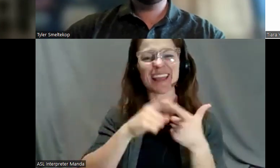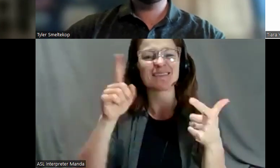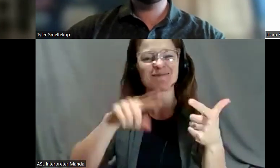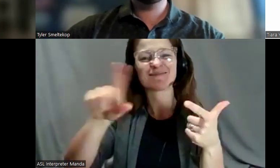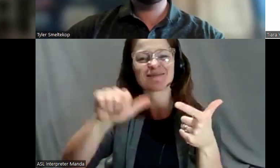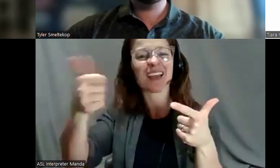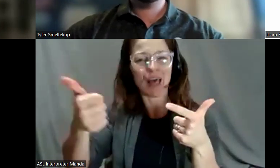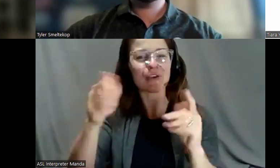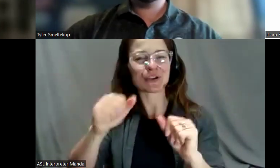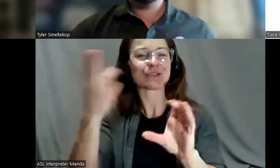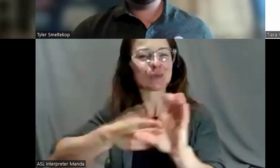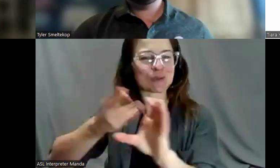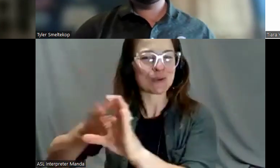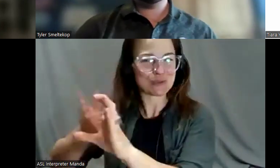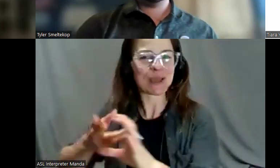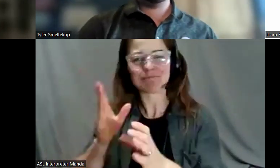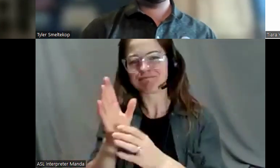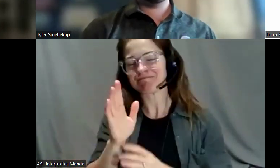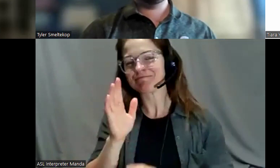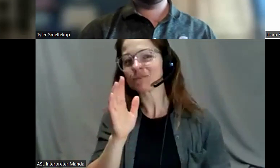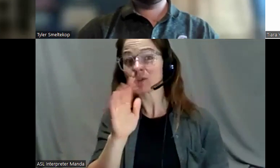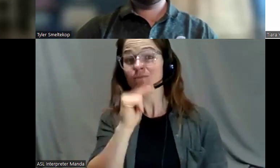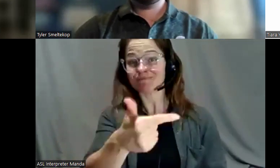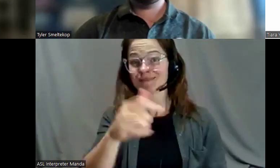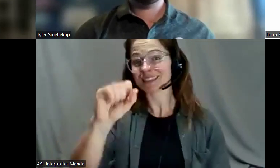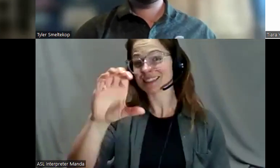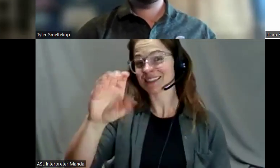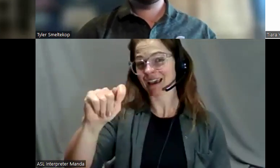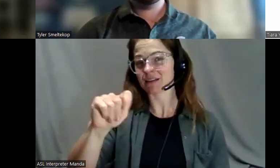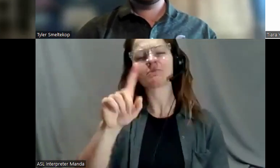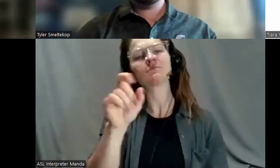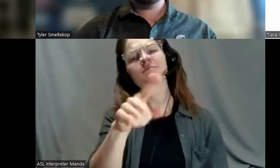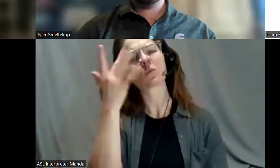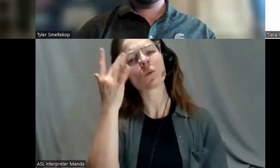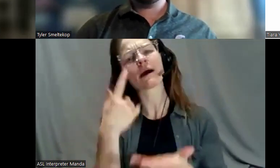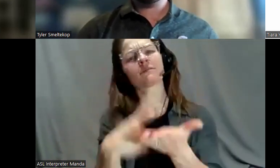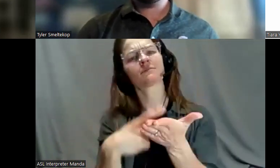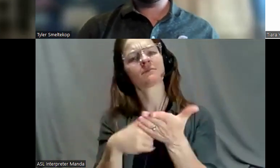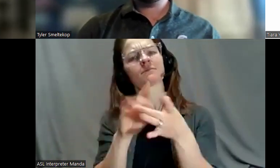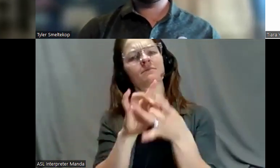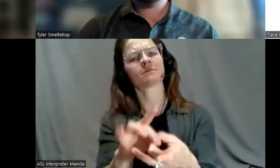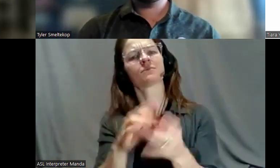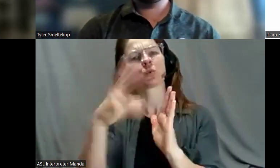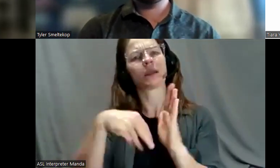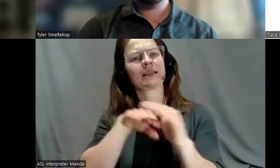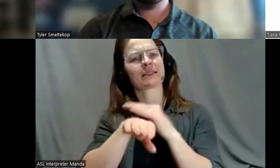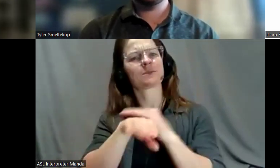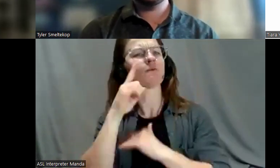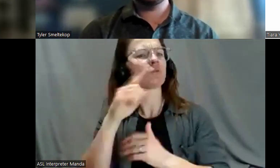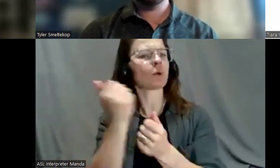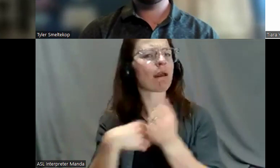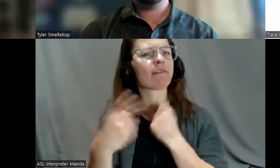in as they wish. So Scott, I will start with you. Why is this discussion on making reading accessible for